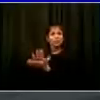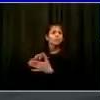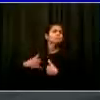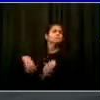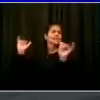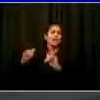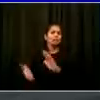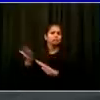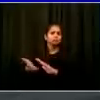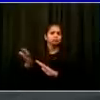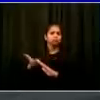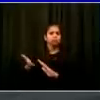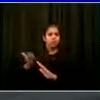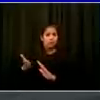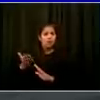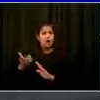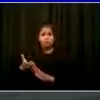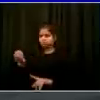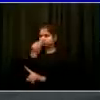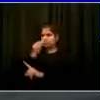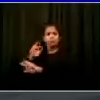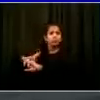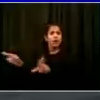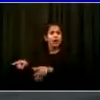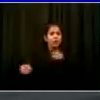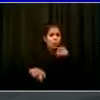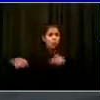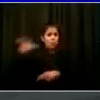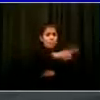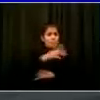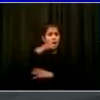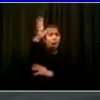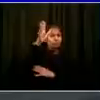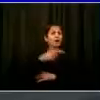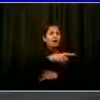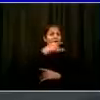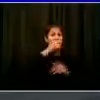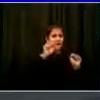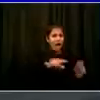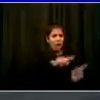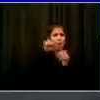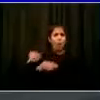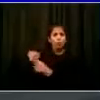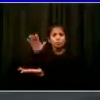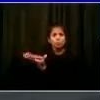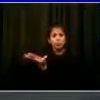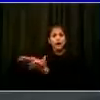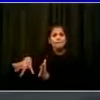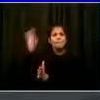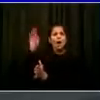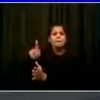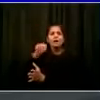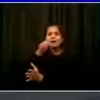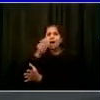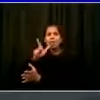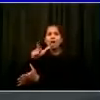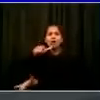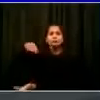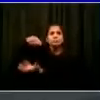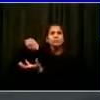work. They will continue to provide food for families who need them, and that will be free, of